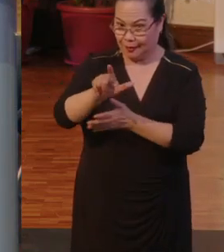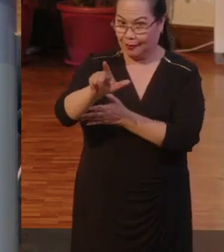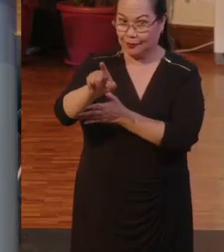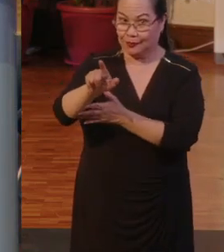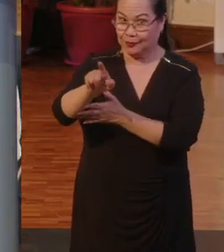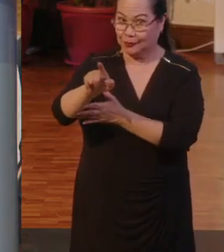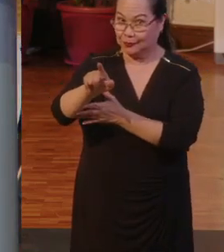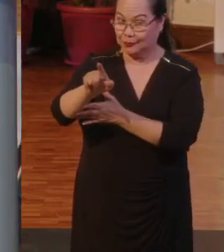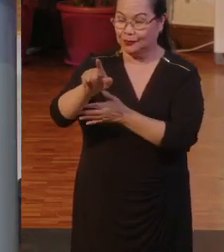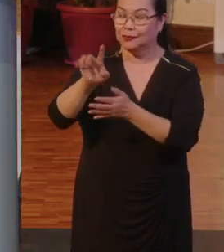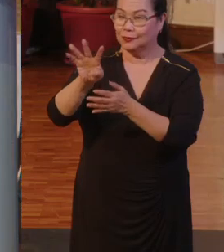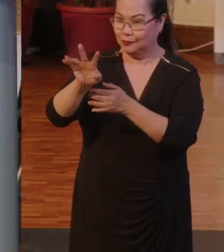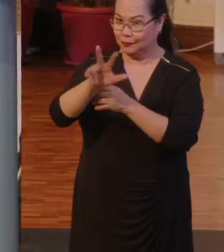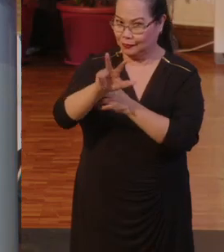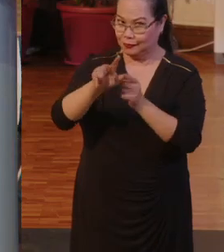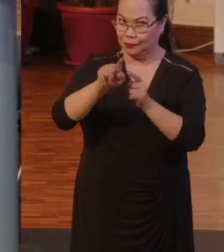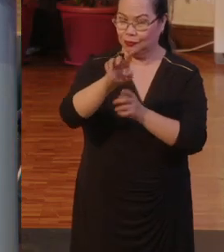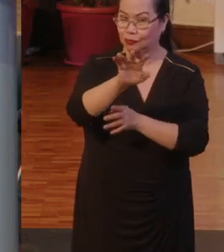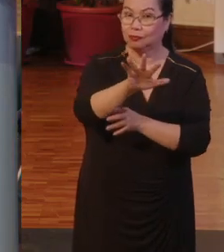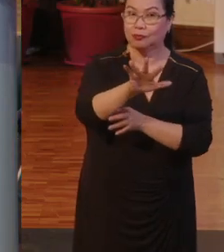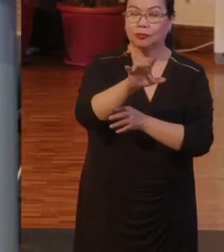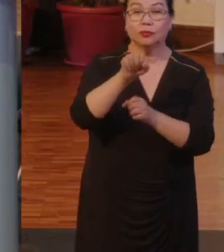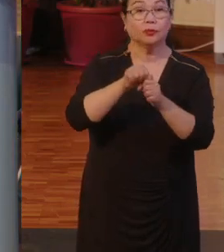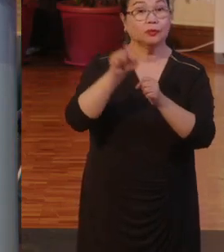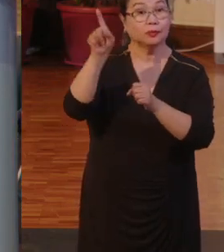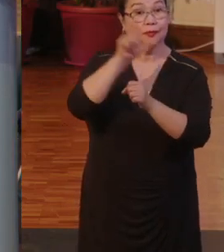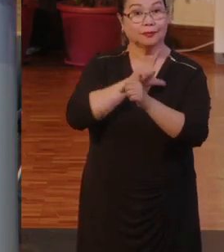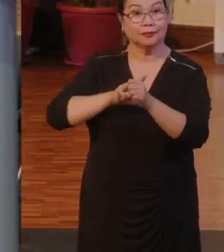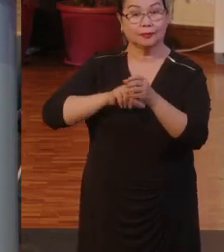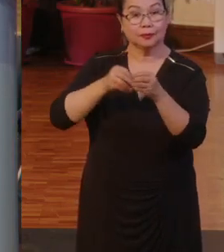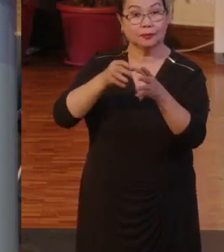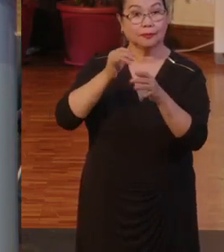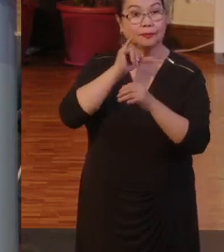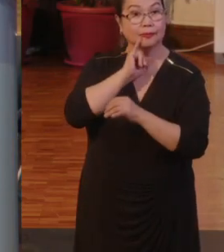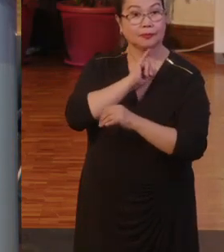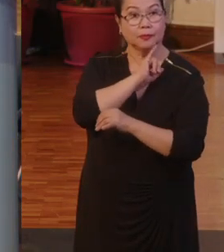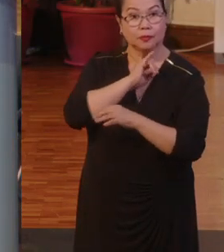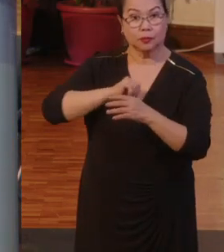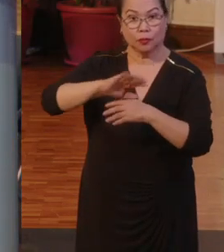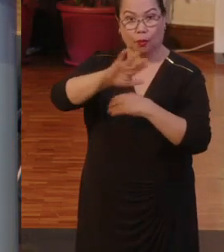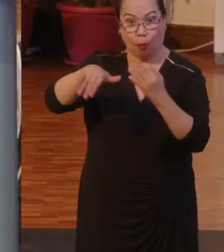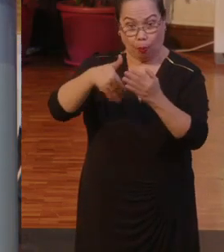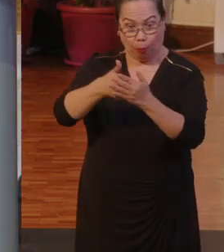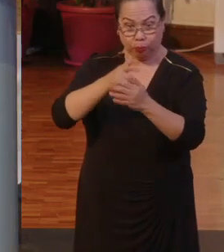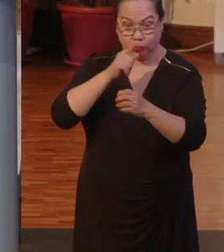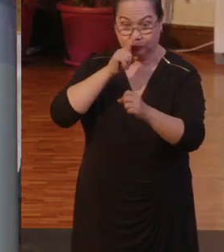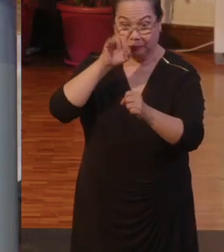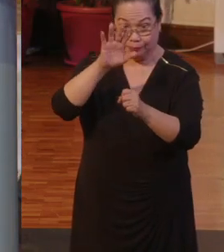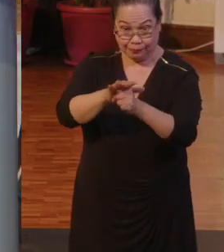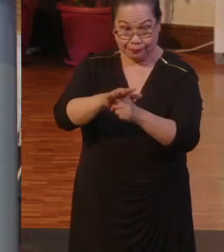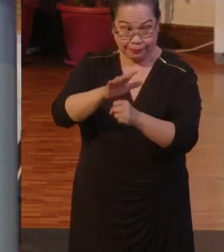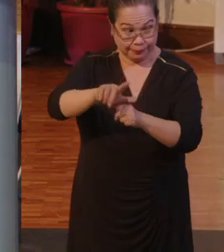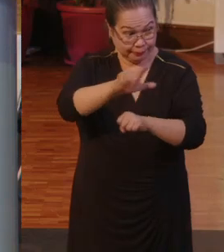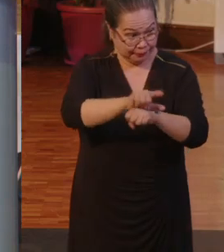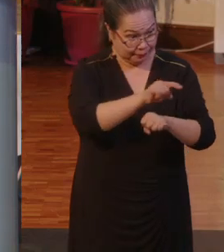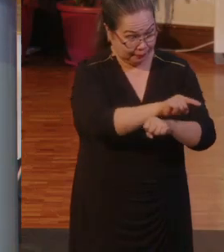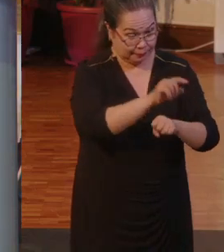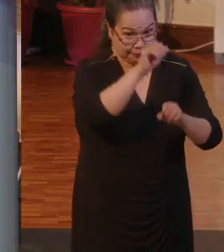43 to 45 ang ganito. Thus the Lord gave to Israel all the land that He swore to give to their